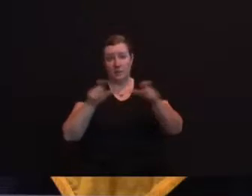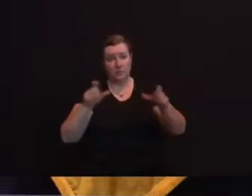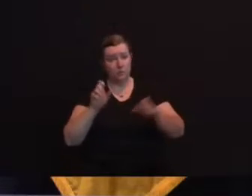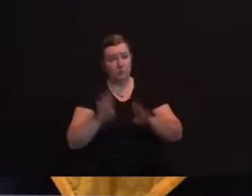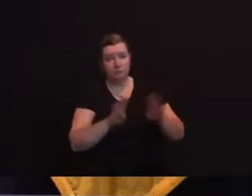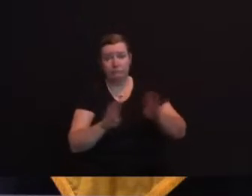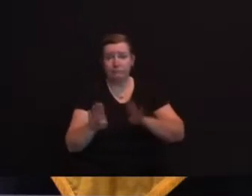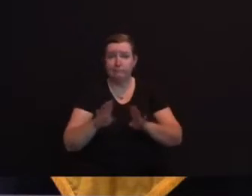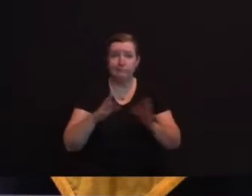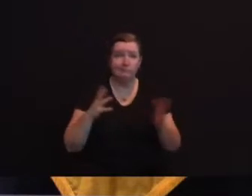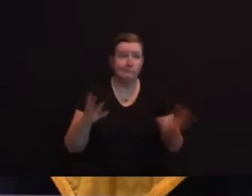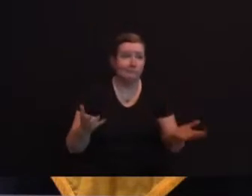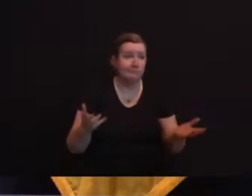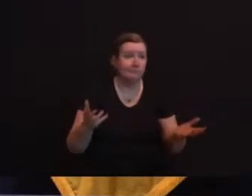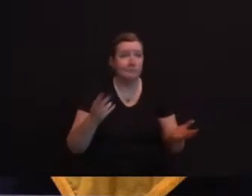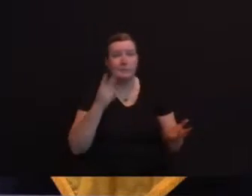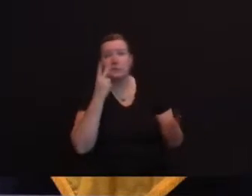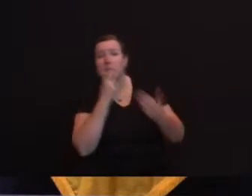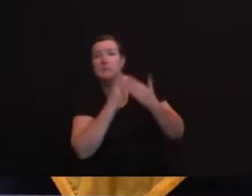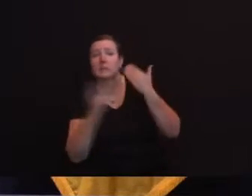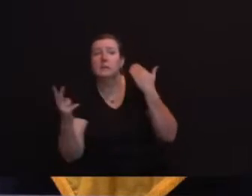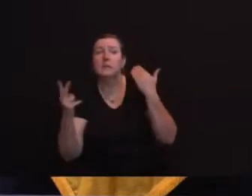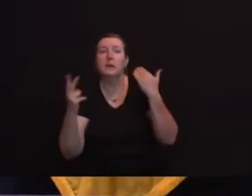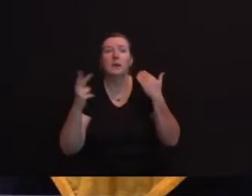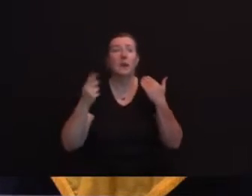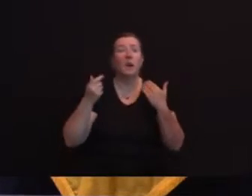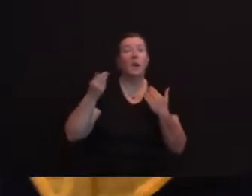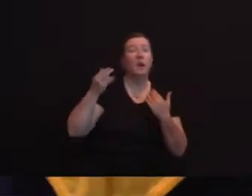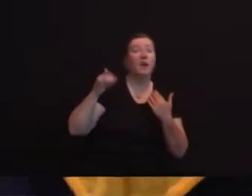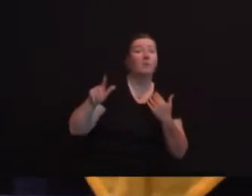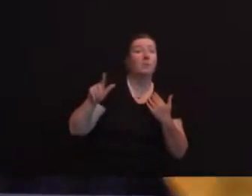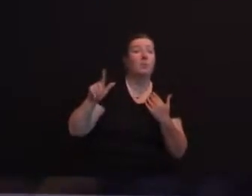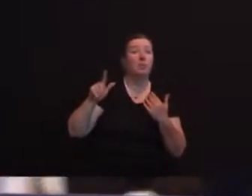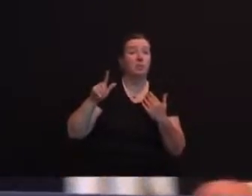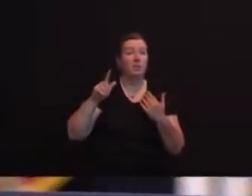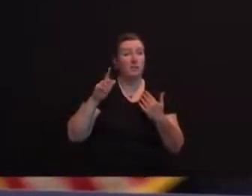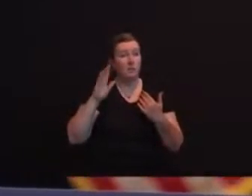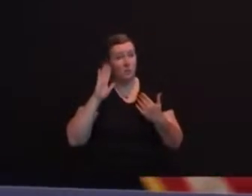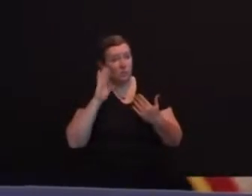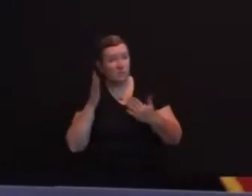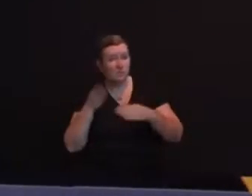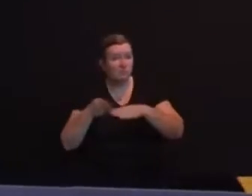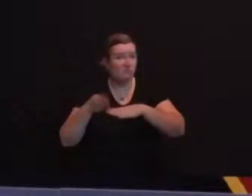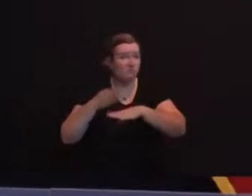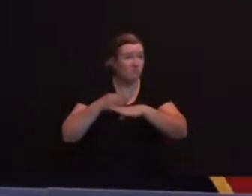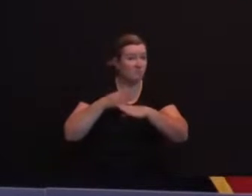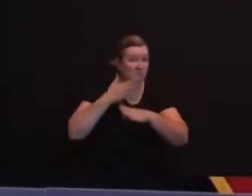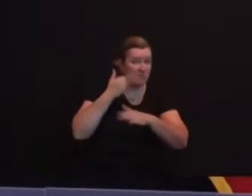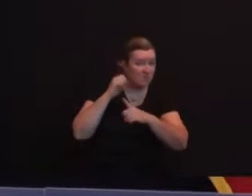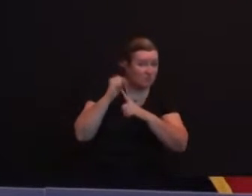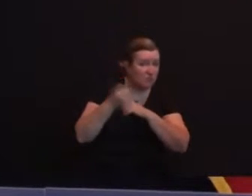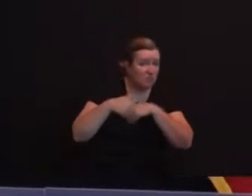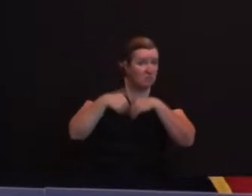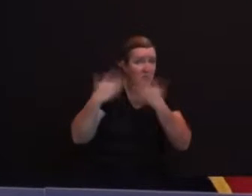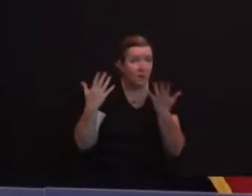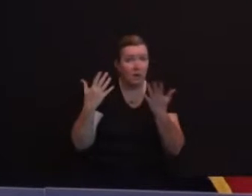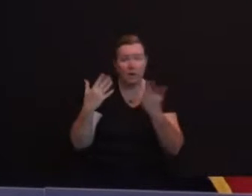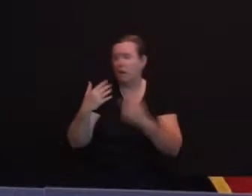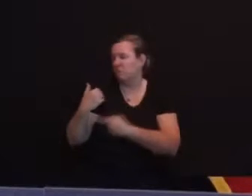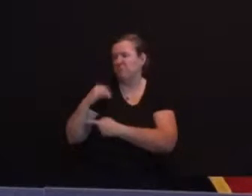is a time when we're in a different, better place? First, on the modeling, we look at new